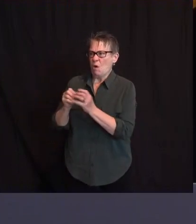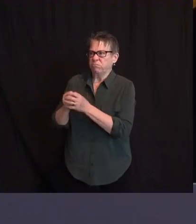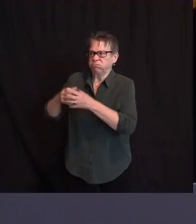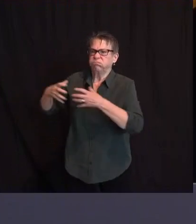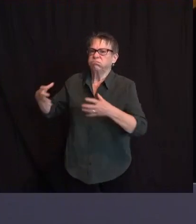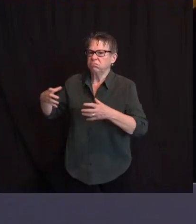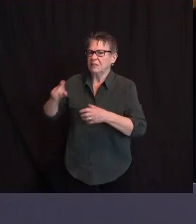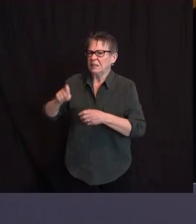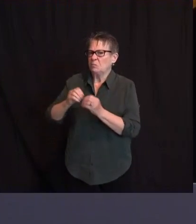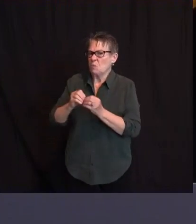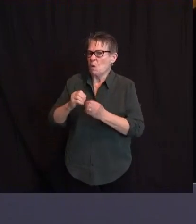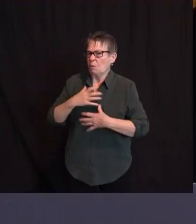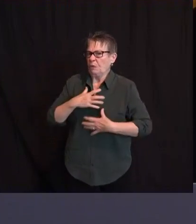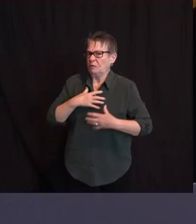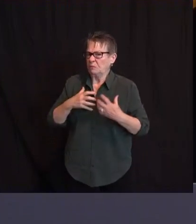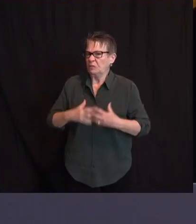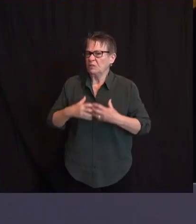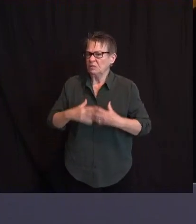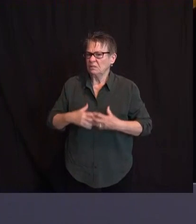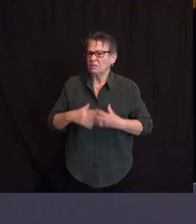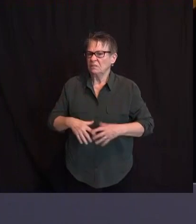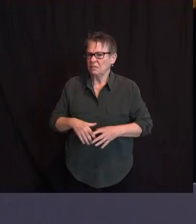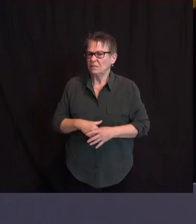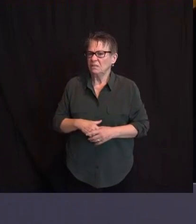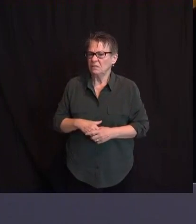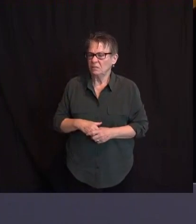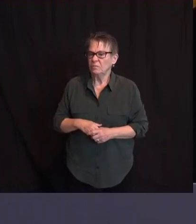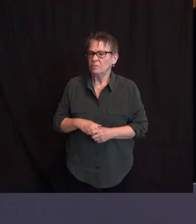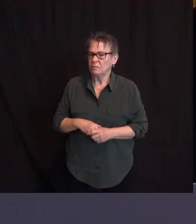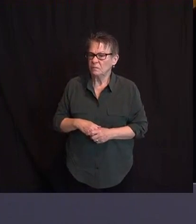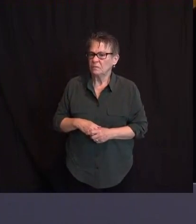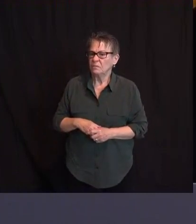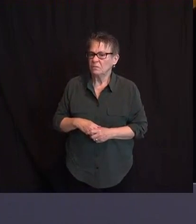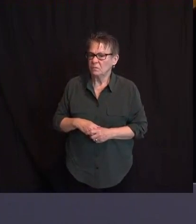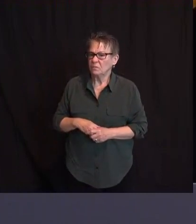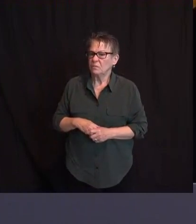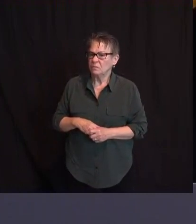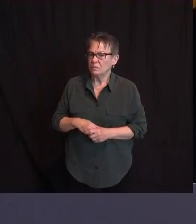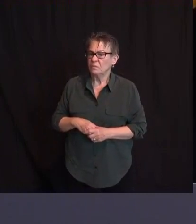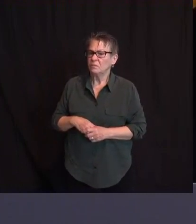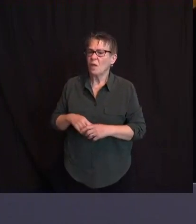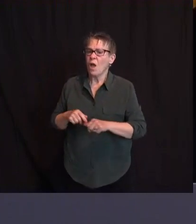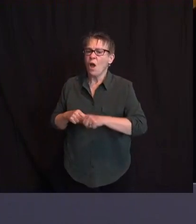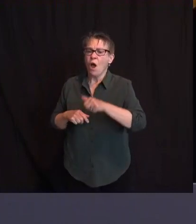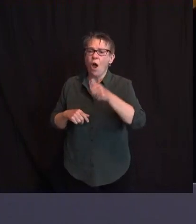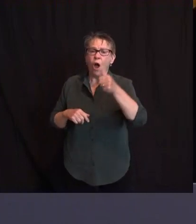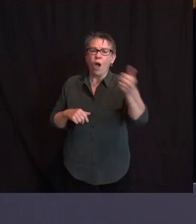ventilation. Today we're reporting 3,088 new cases for a total of